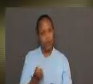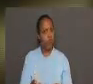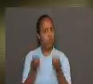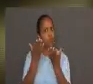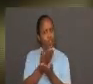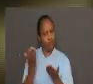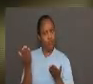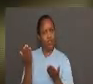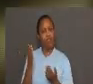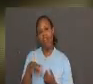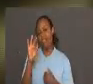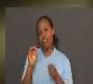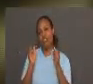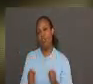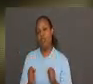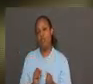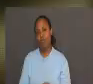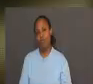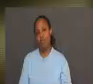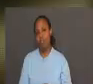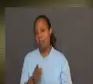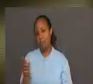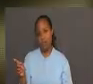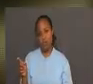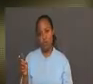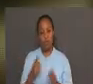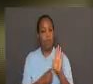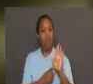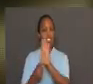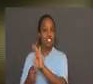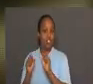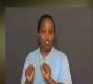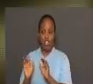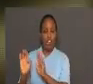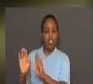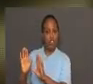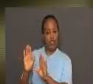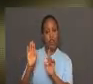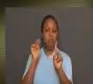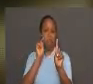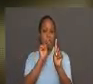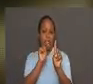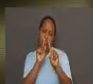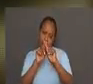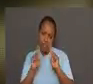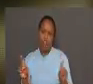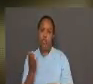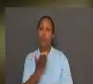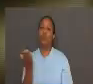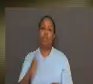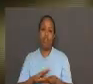achieve a number of things. They wish to show their perspective on